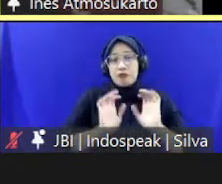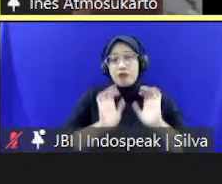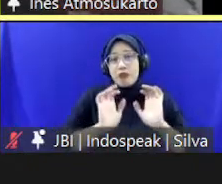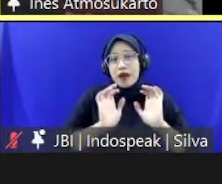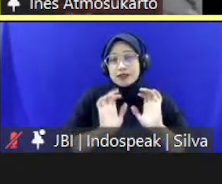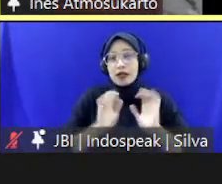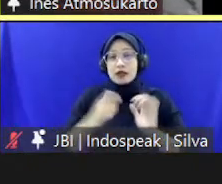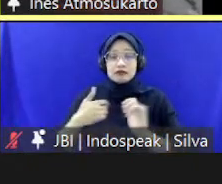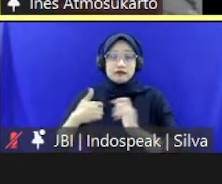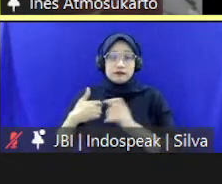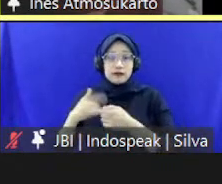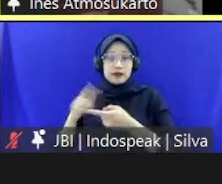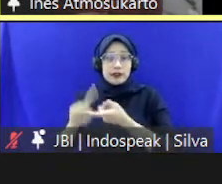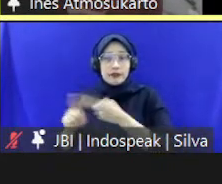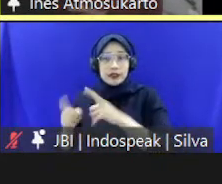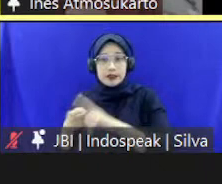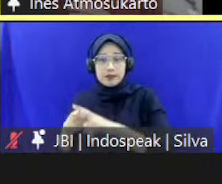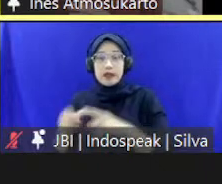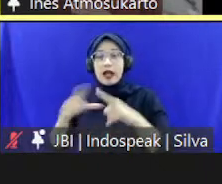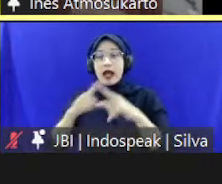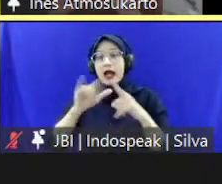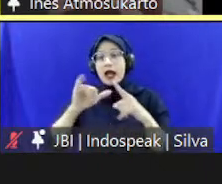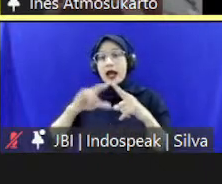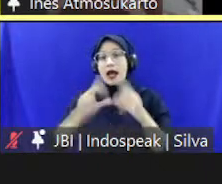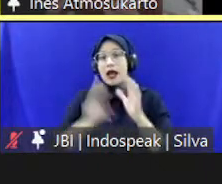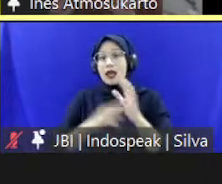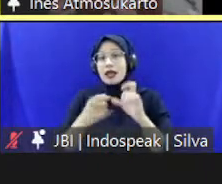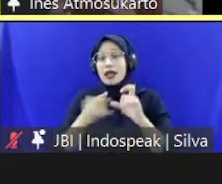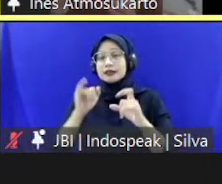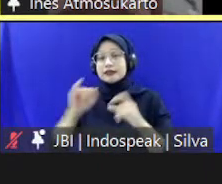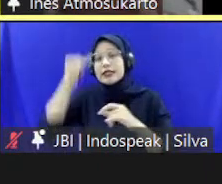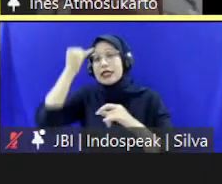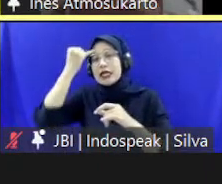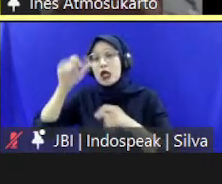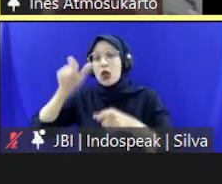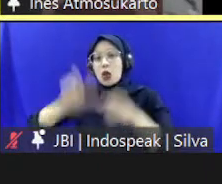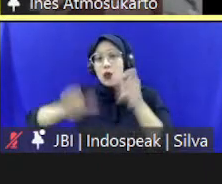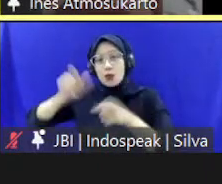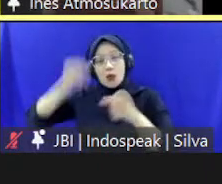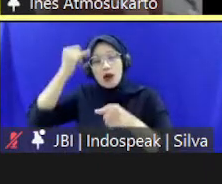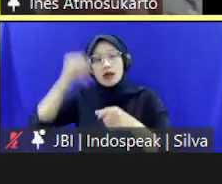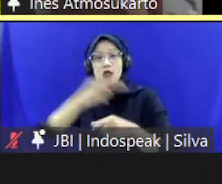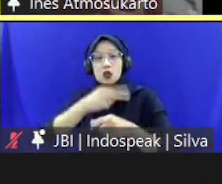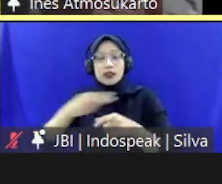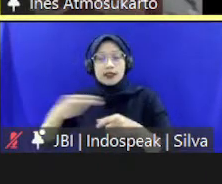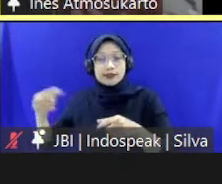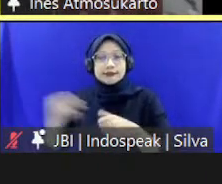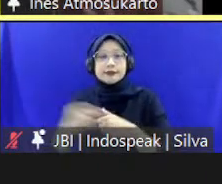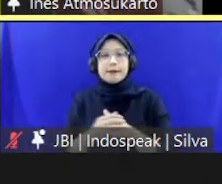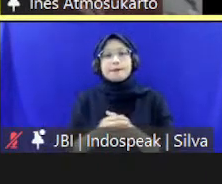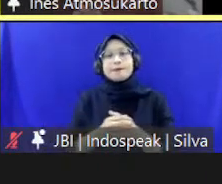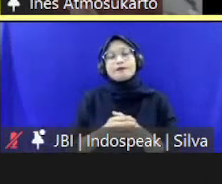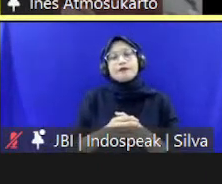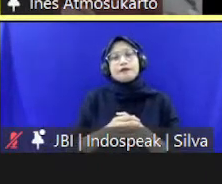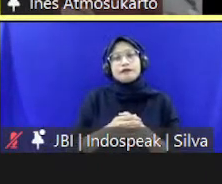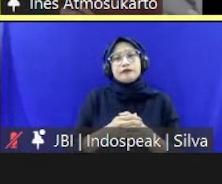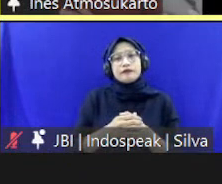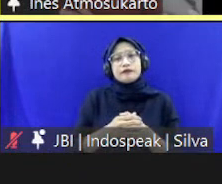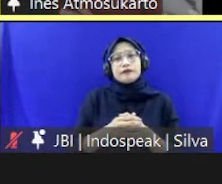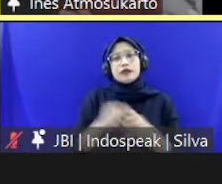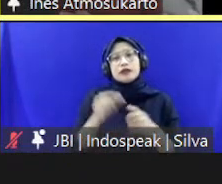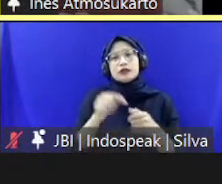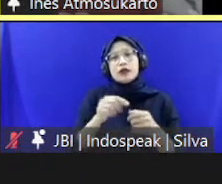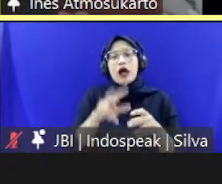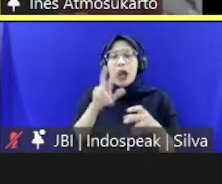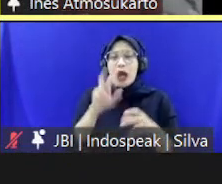at Aliansi Ilmuwan Indonesia untuk Penyelesaian Pandemi have said, we need to understand what the scenario is for coming out of